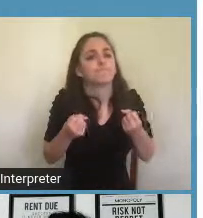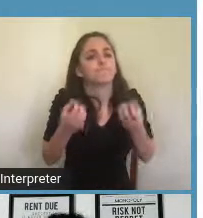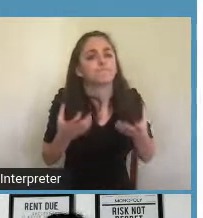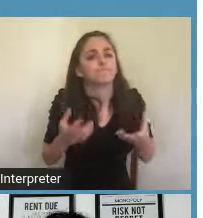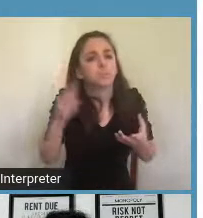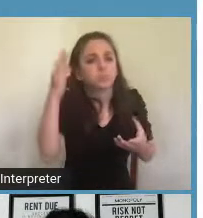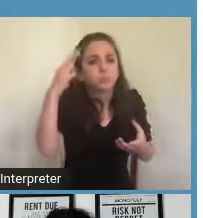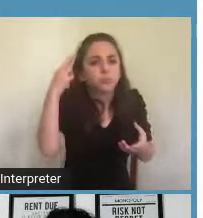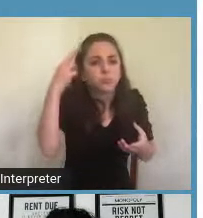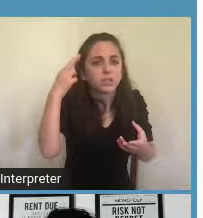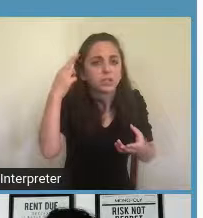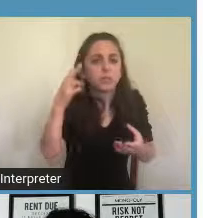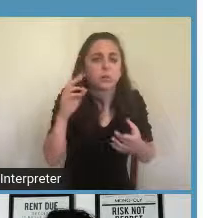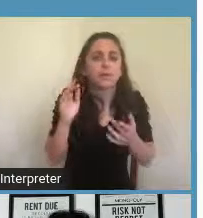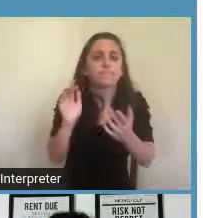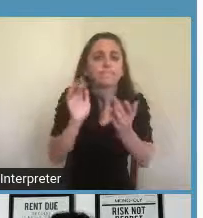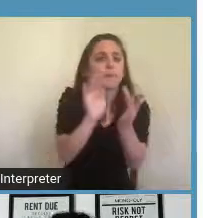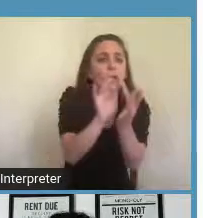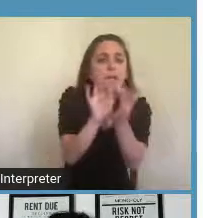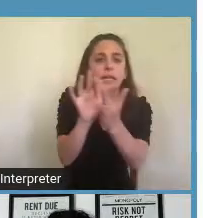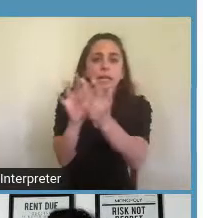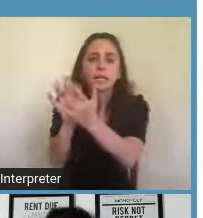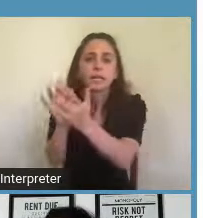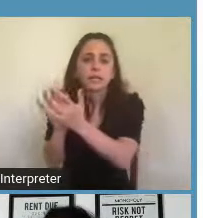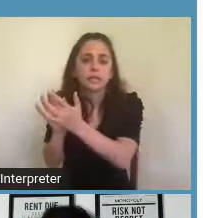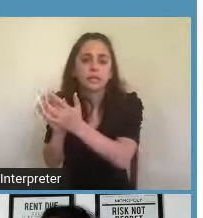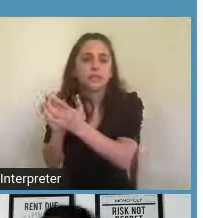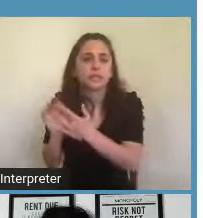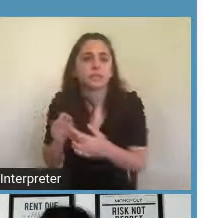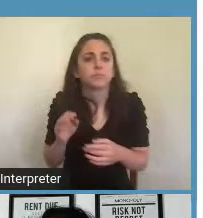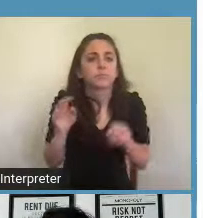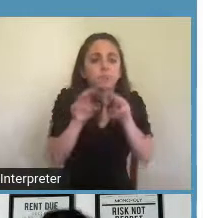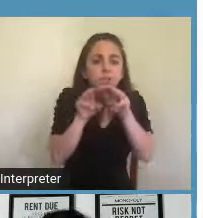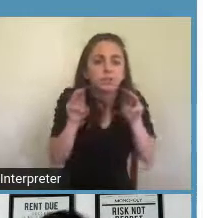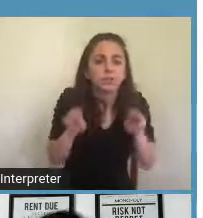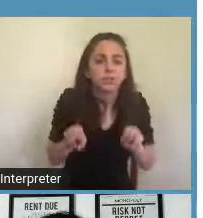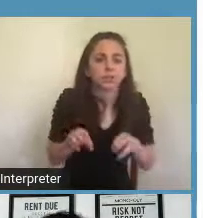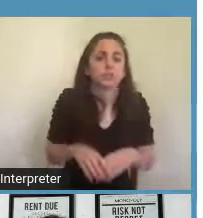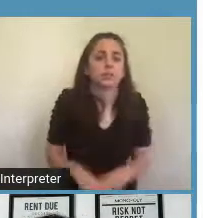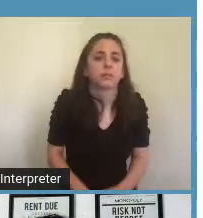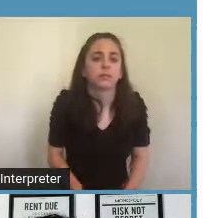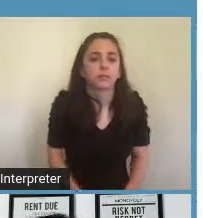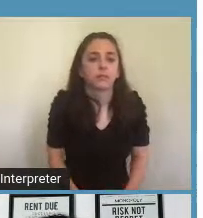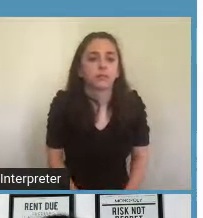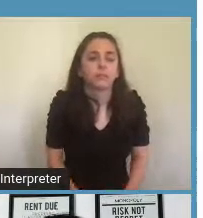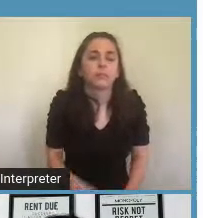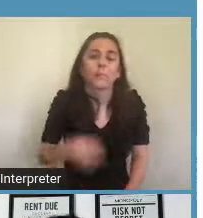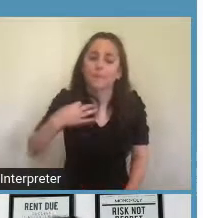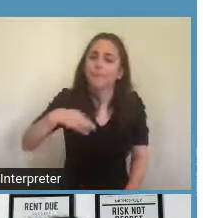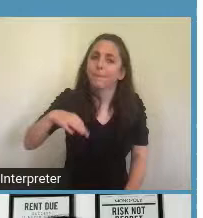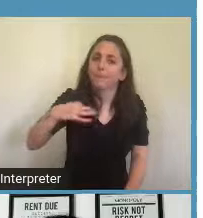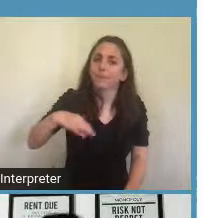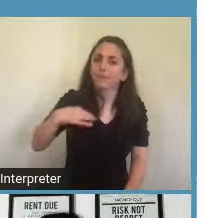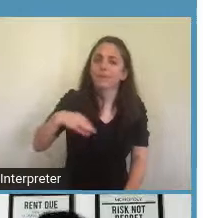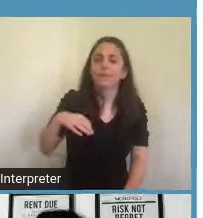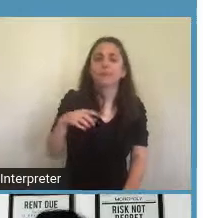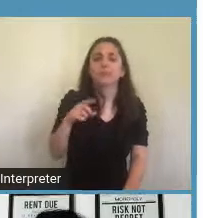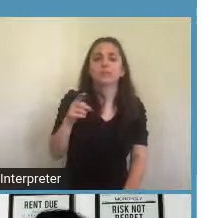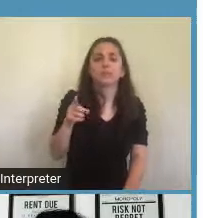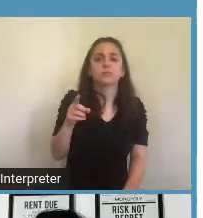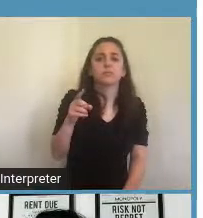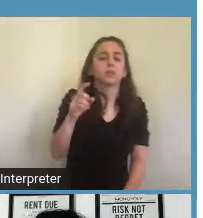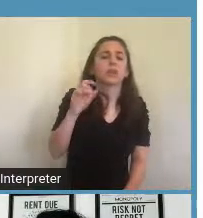being connected to a museum, being connected to the work that you do really benefits them and benefits